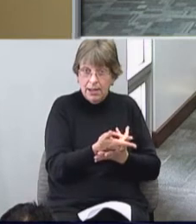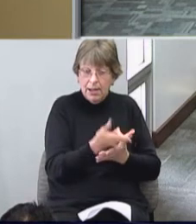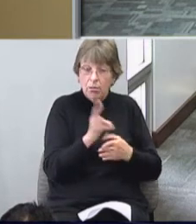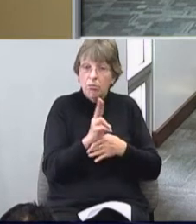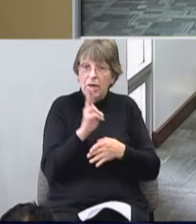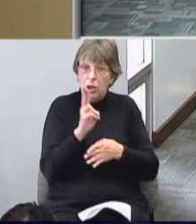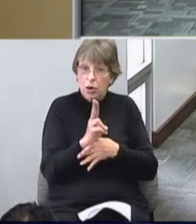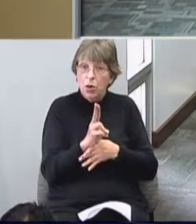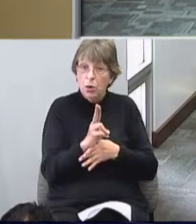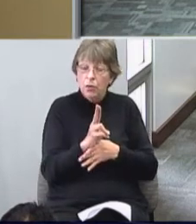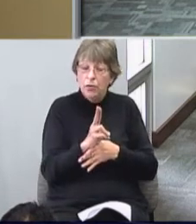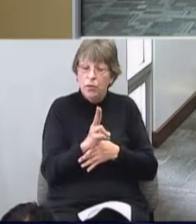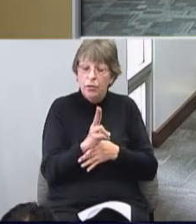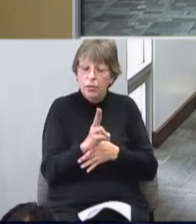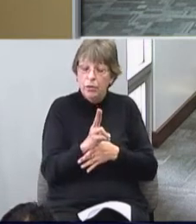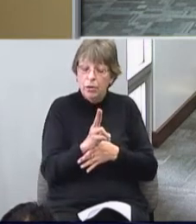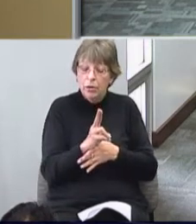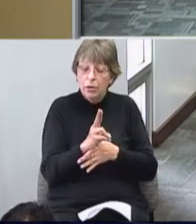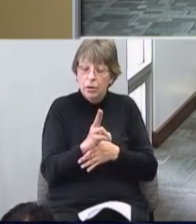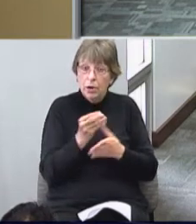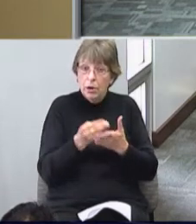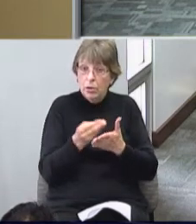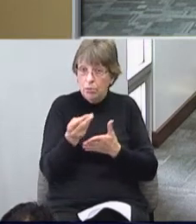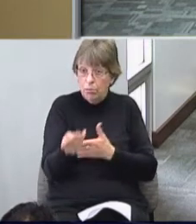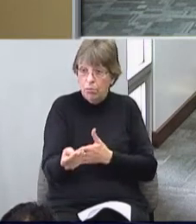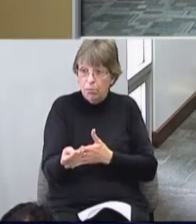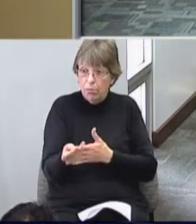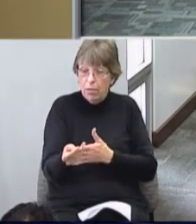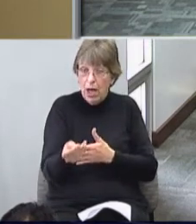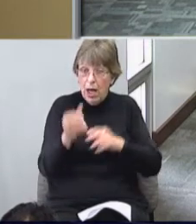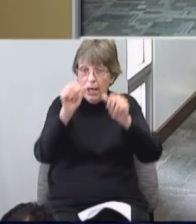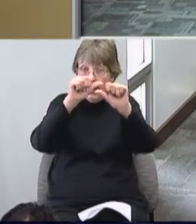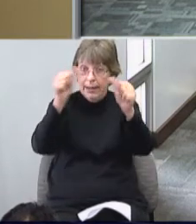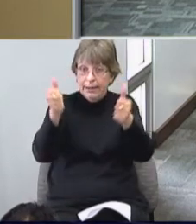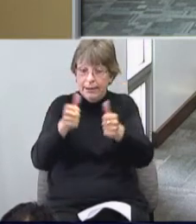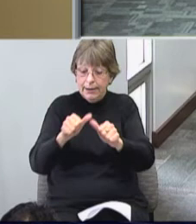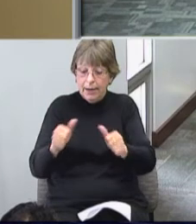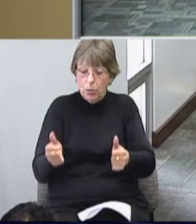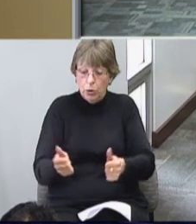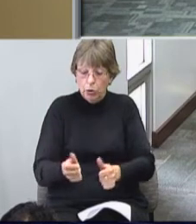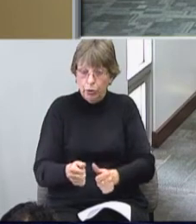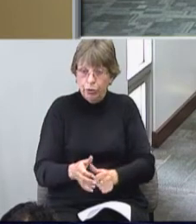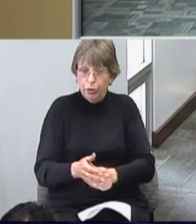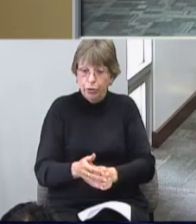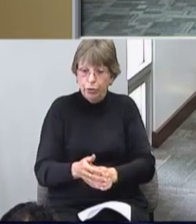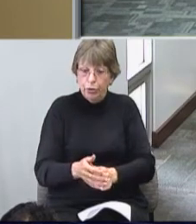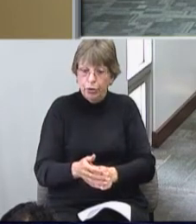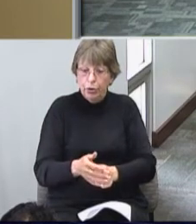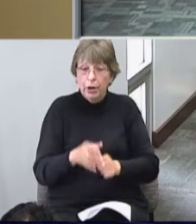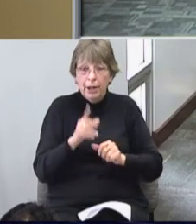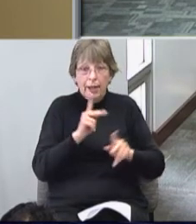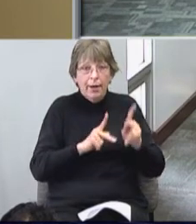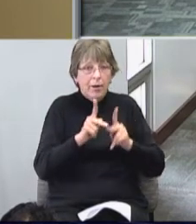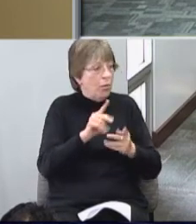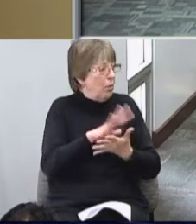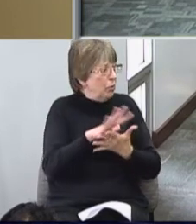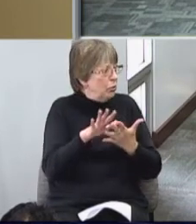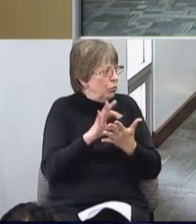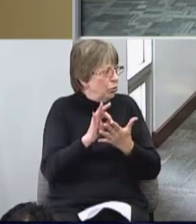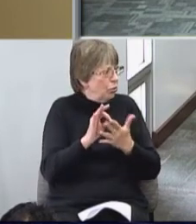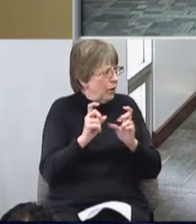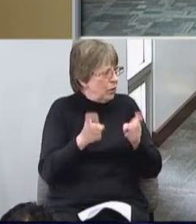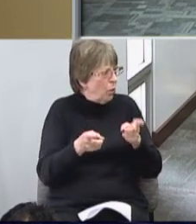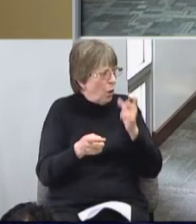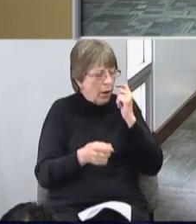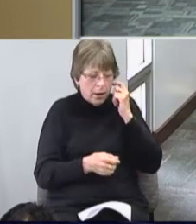used to buy sculpture, the People's Choice Award, and